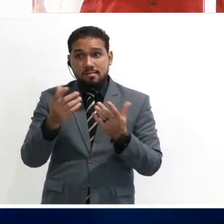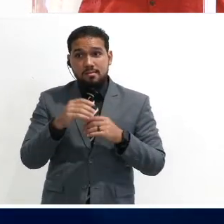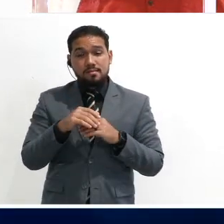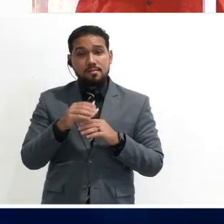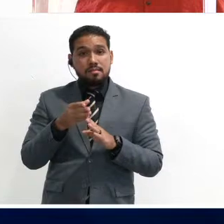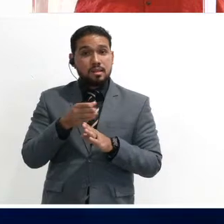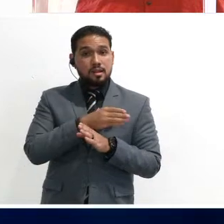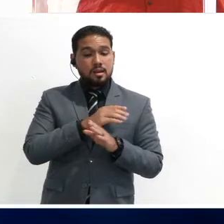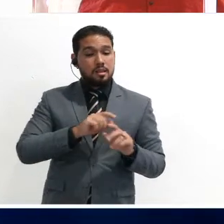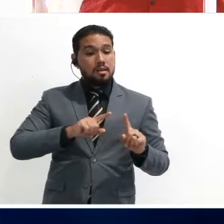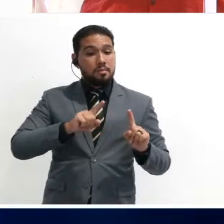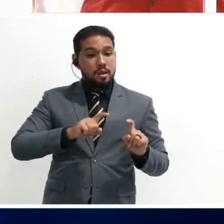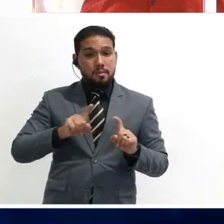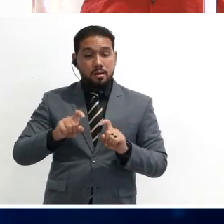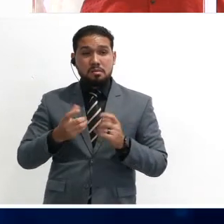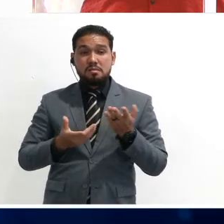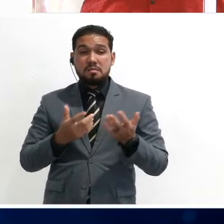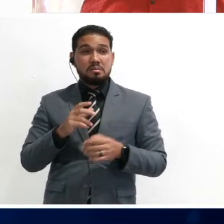of the cost.